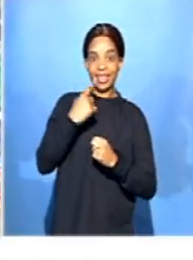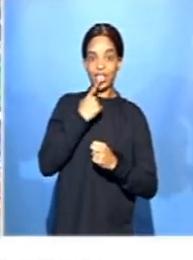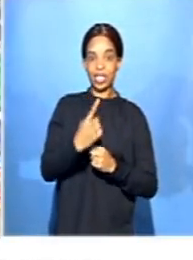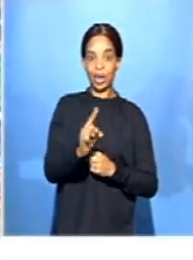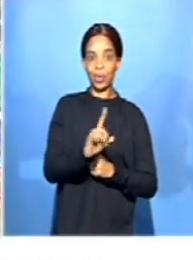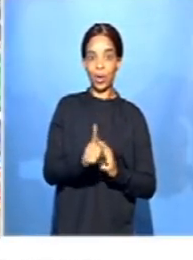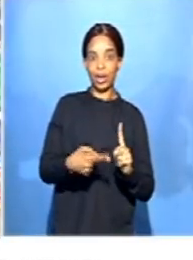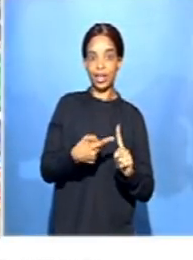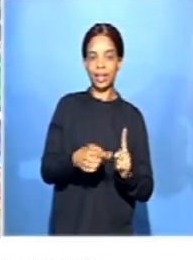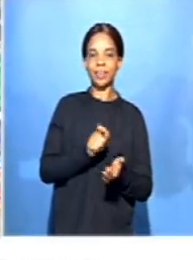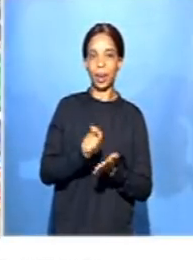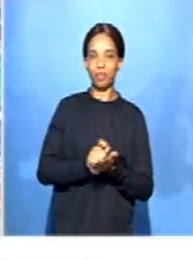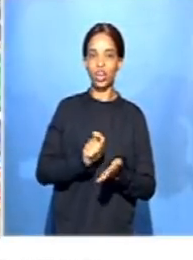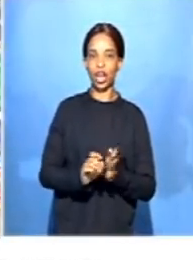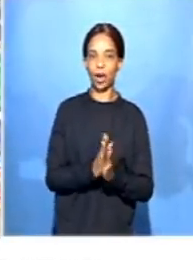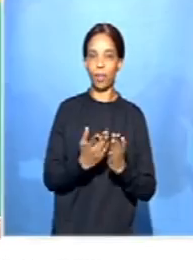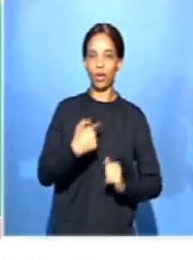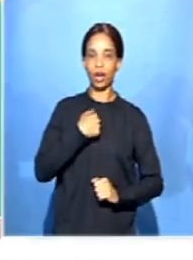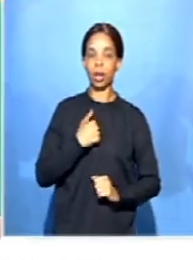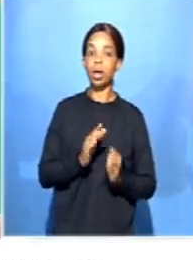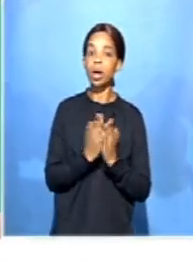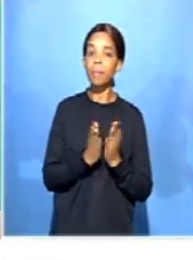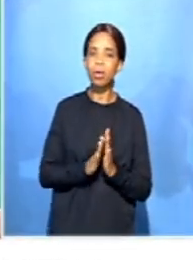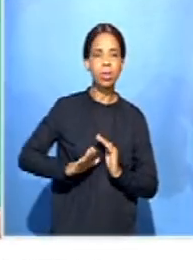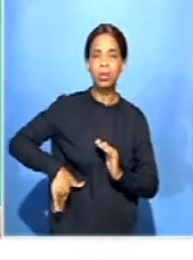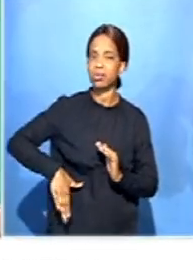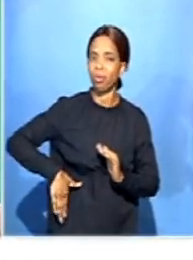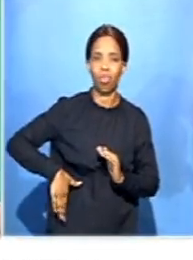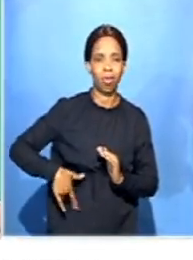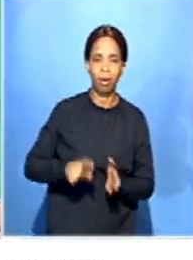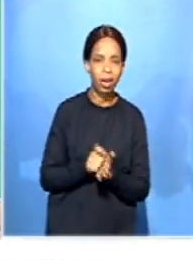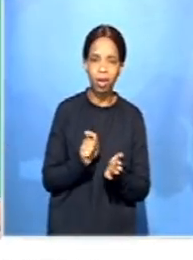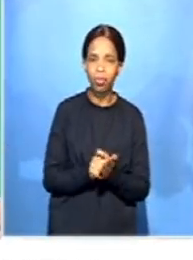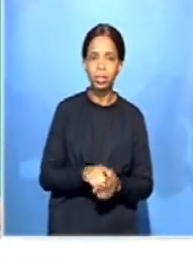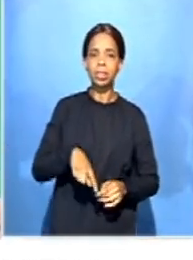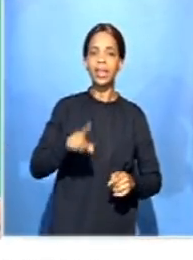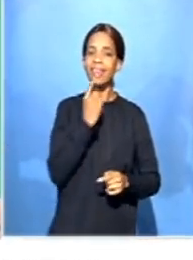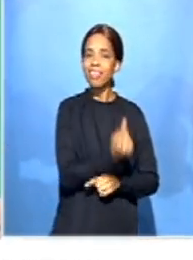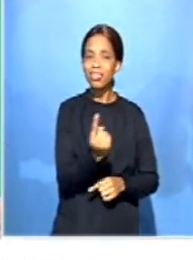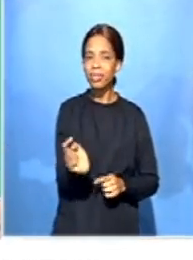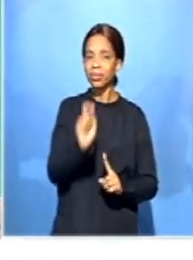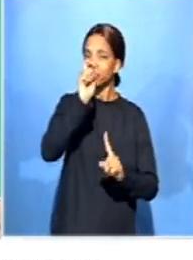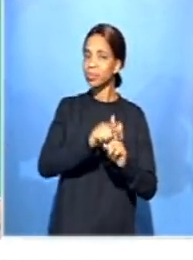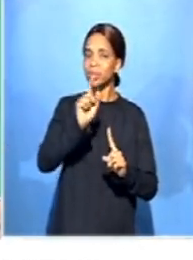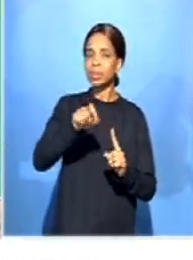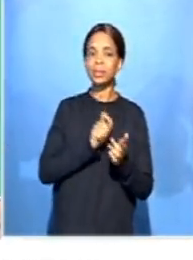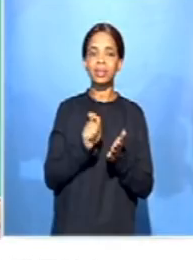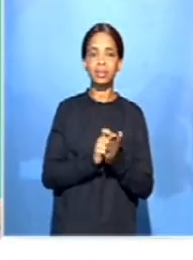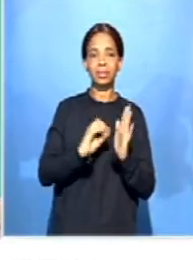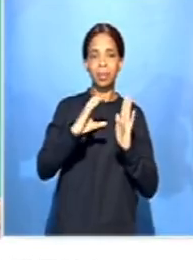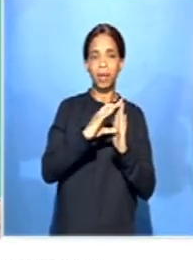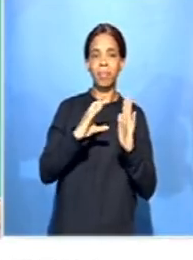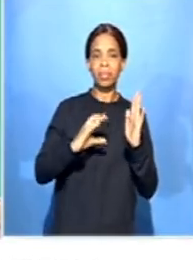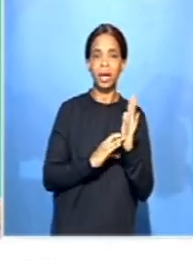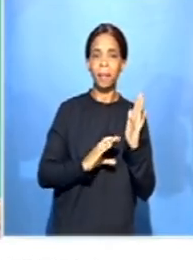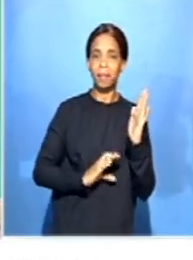book. The book is not yet written. We need to write a paragraph. Everybody must write a paragraph. Everybody must write a chapter